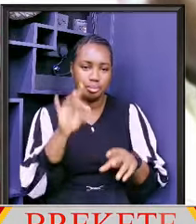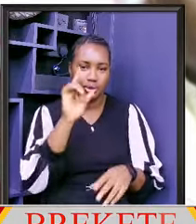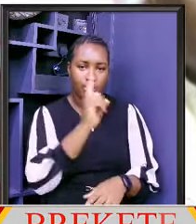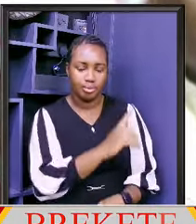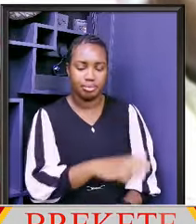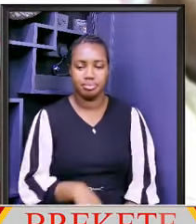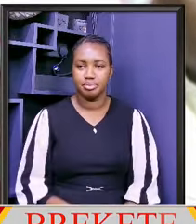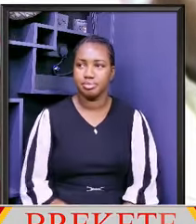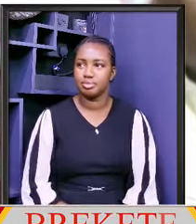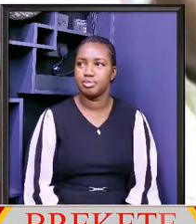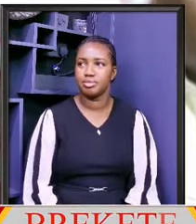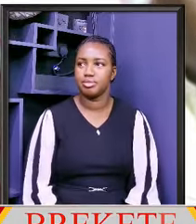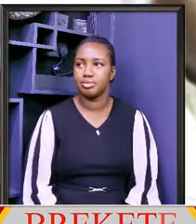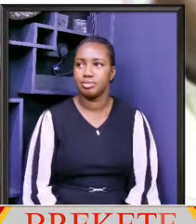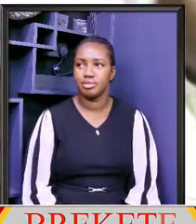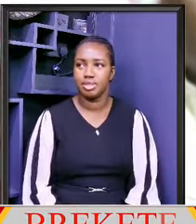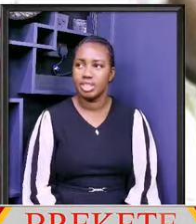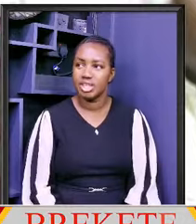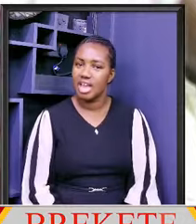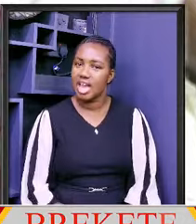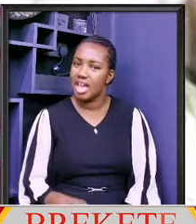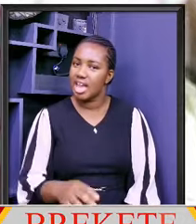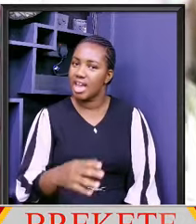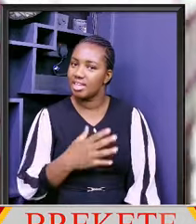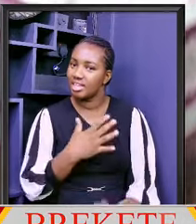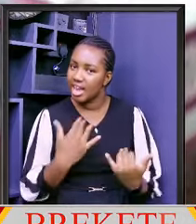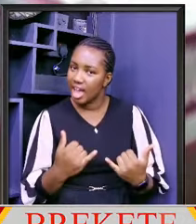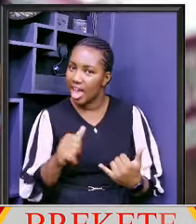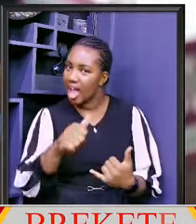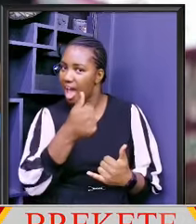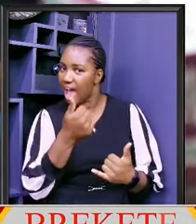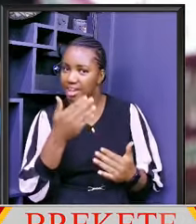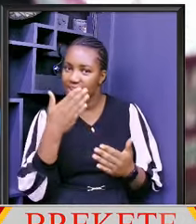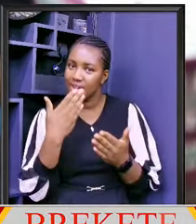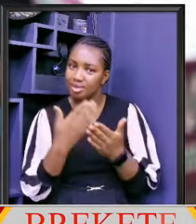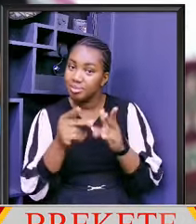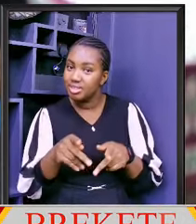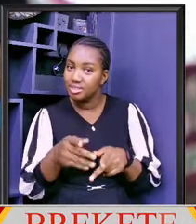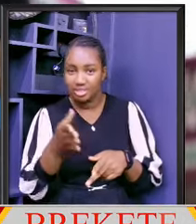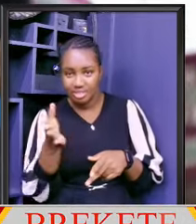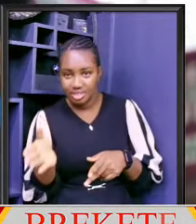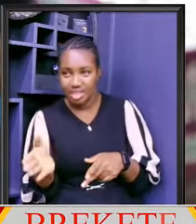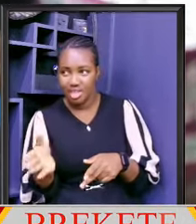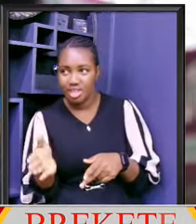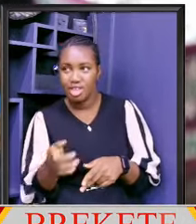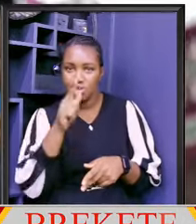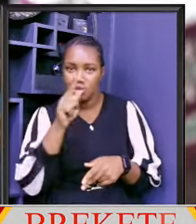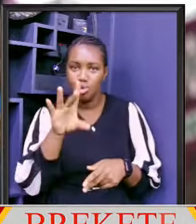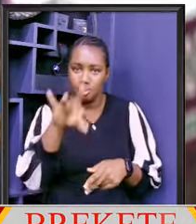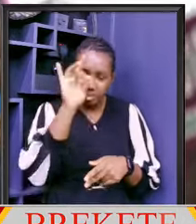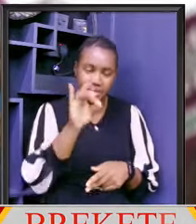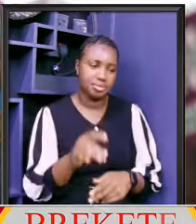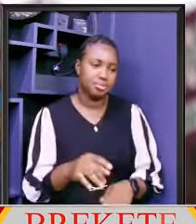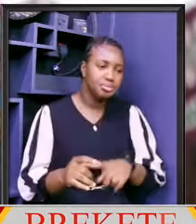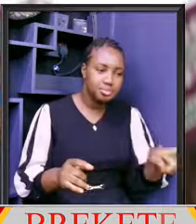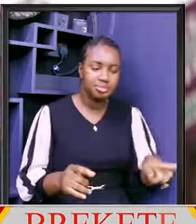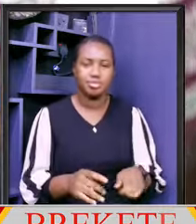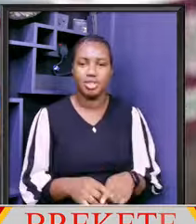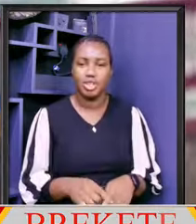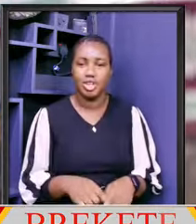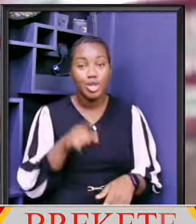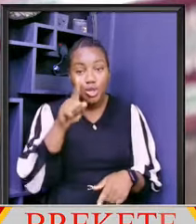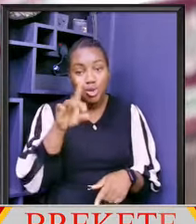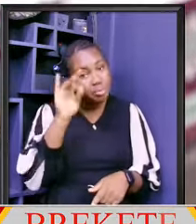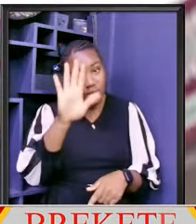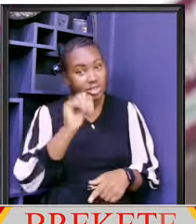Yes, yeah, I choose one. Chebi, another good person day here. Yes. You now choose. Now you